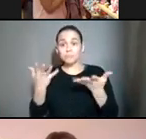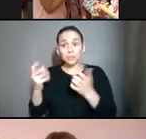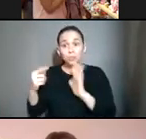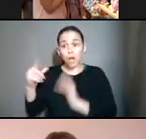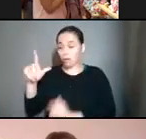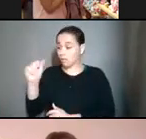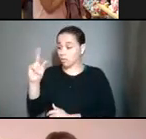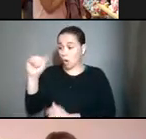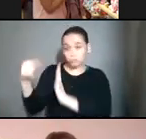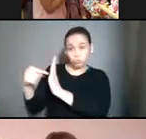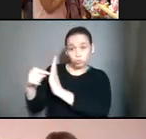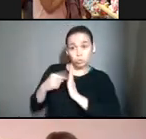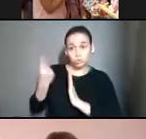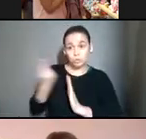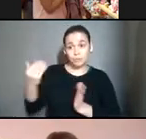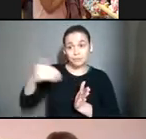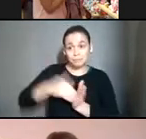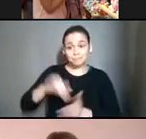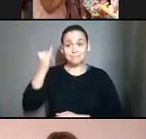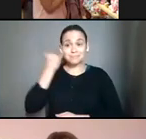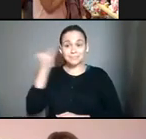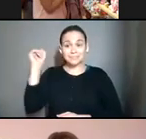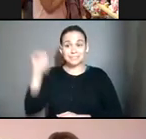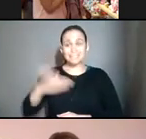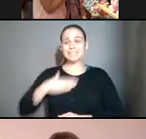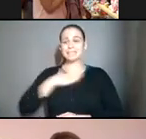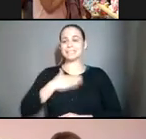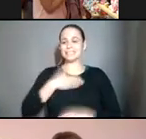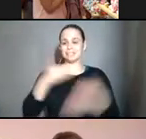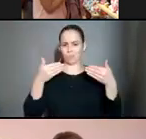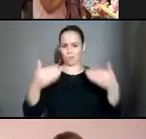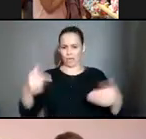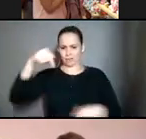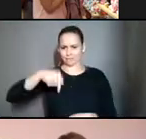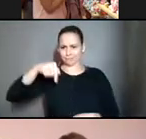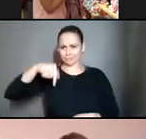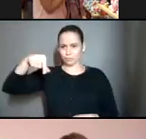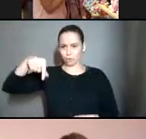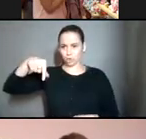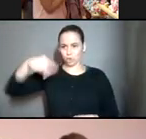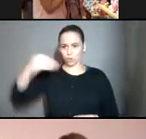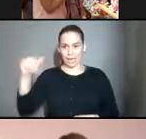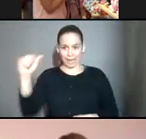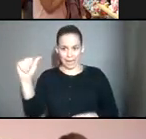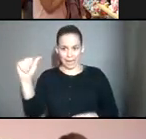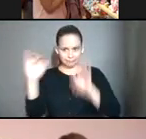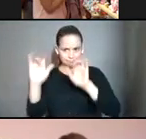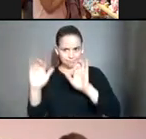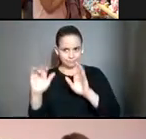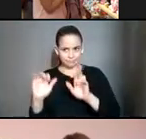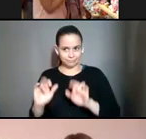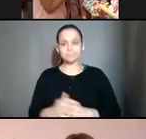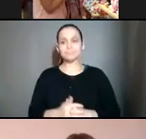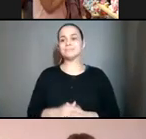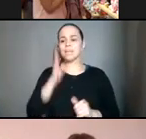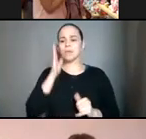something again, please let us know using the Q&A button at the bottom of the screen. And we'll leave it open for